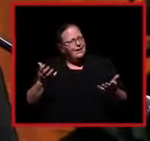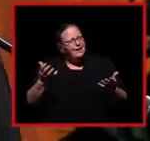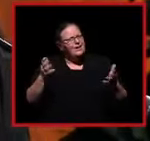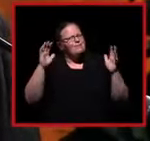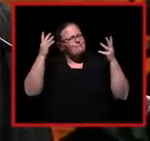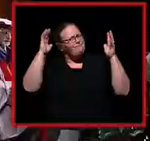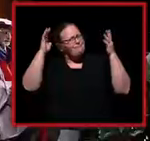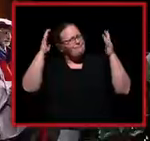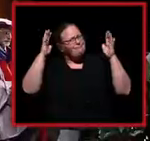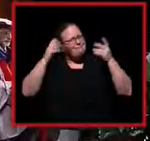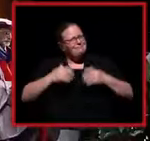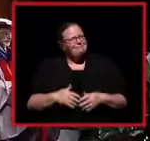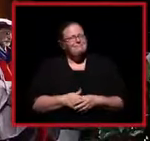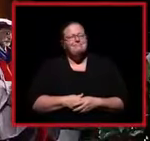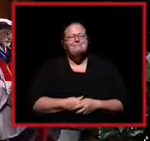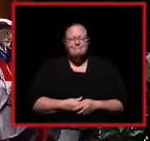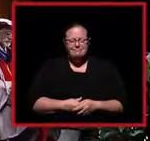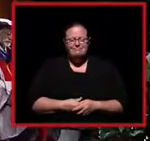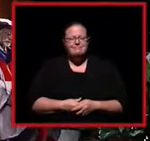Yes.